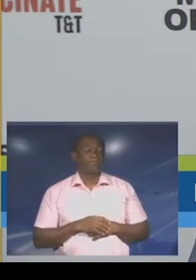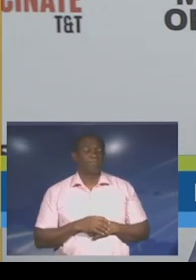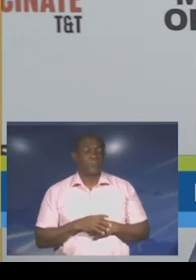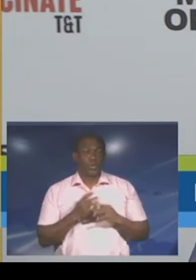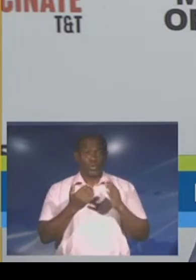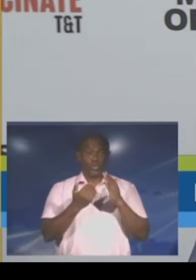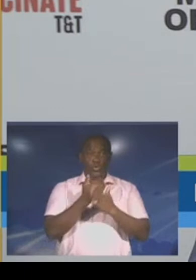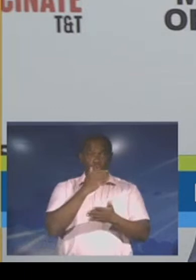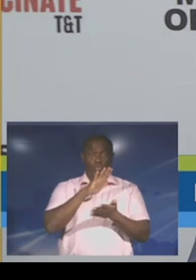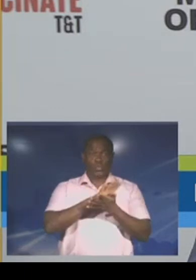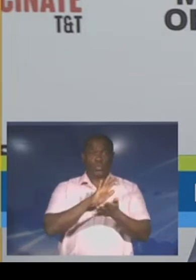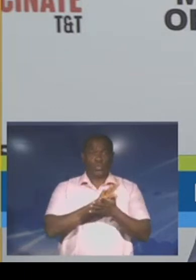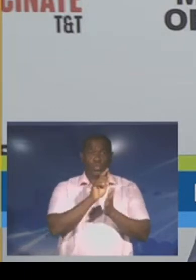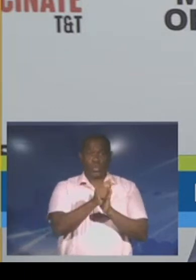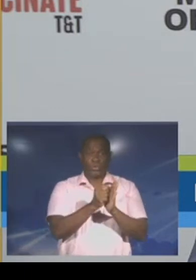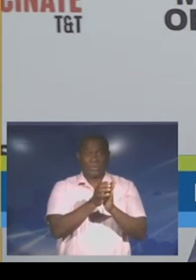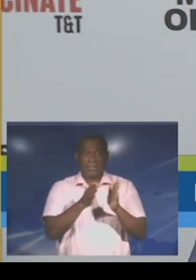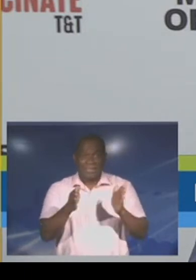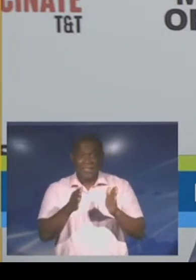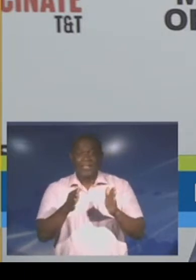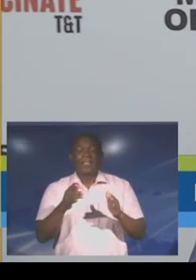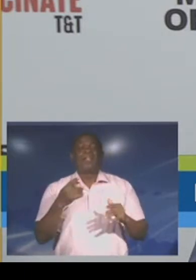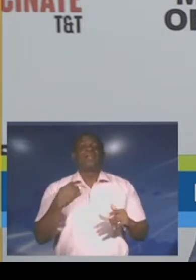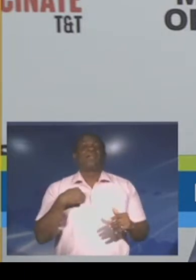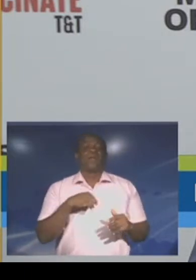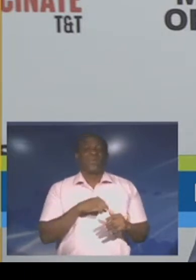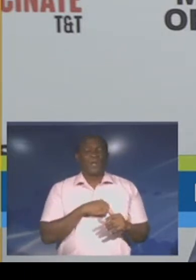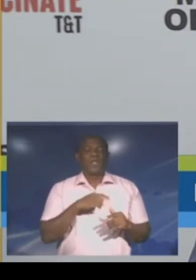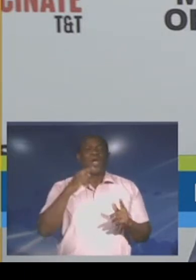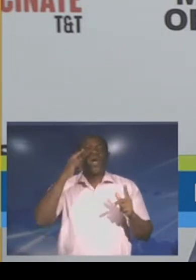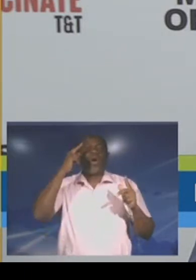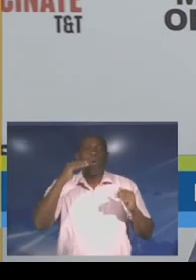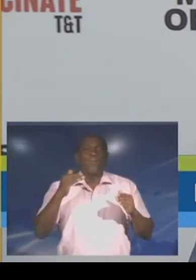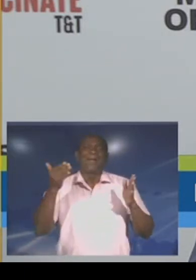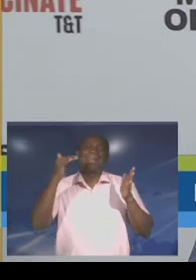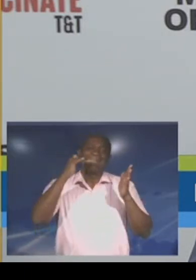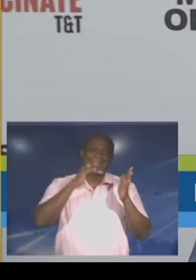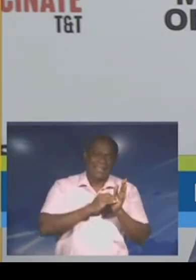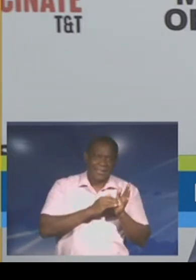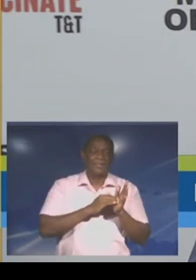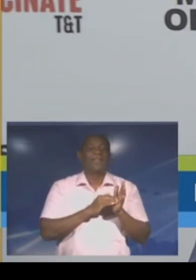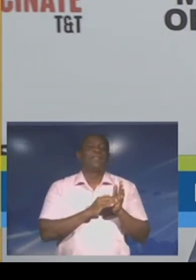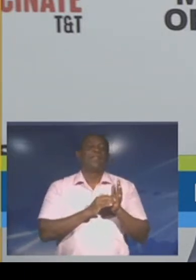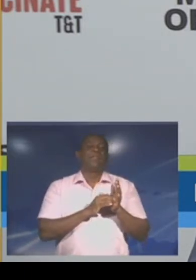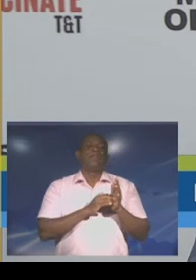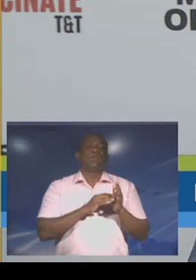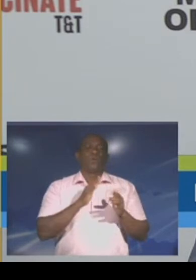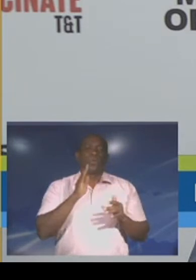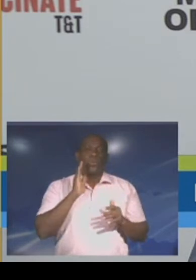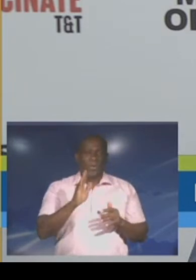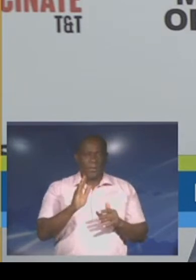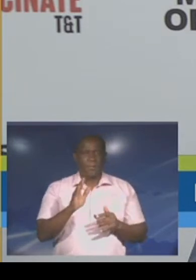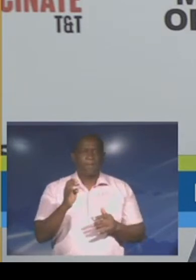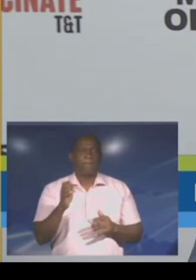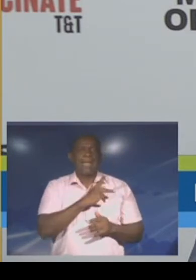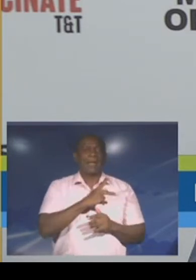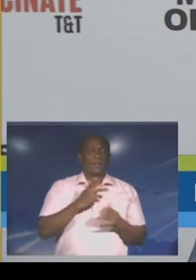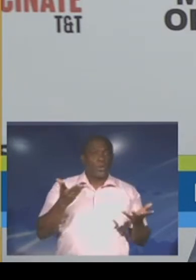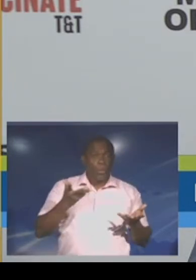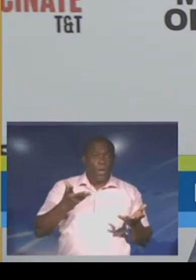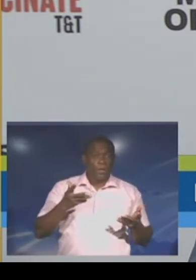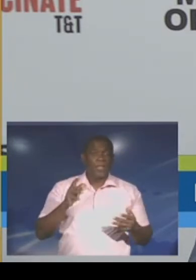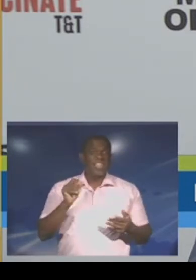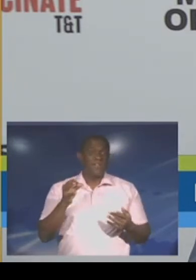the old tried and proven system, where to get into a primary school, you have to show evidence of